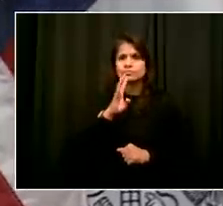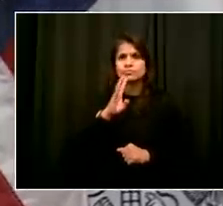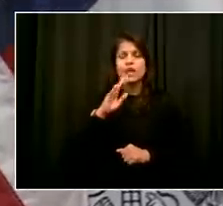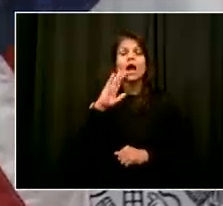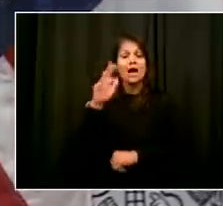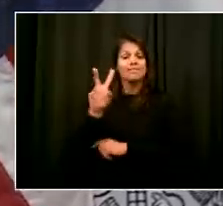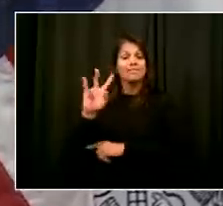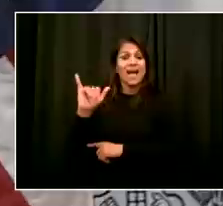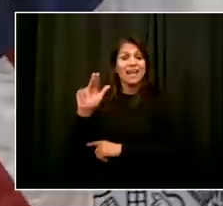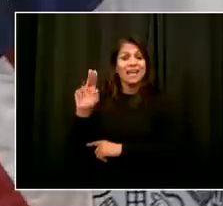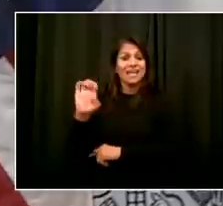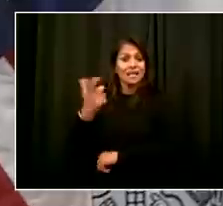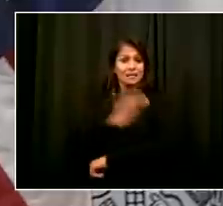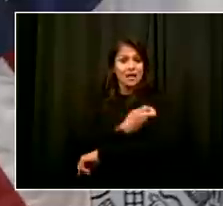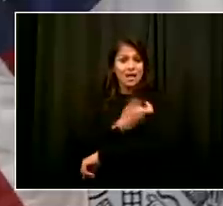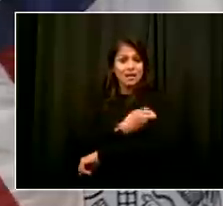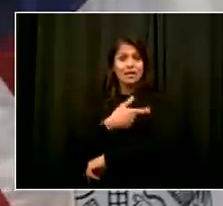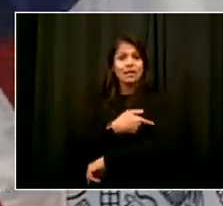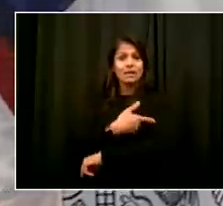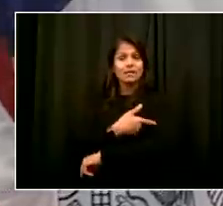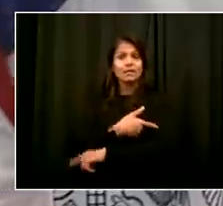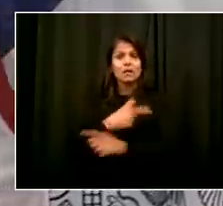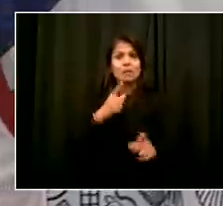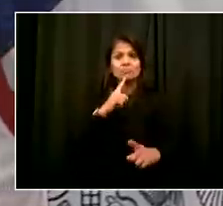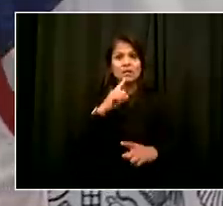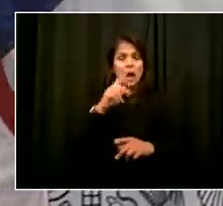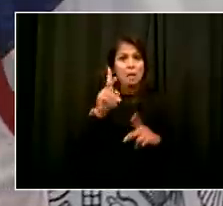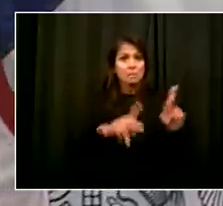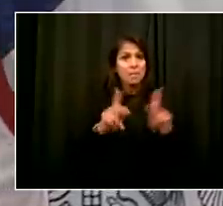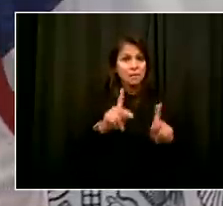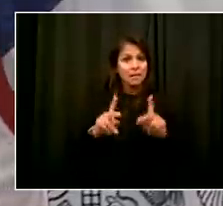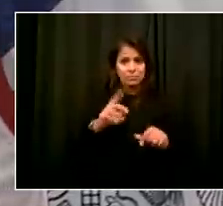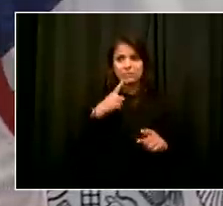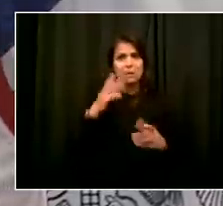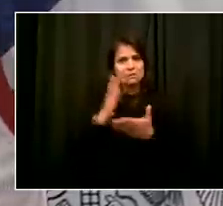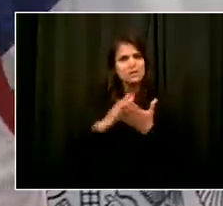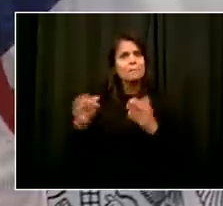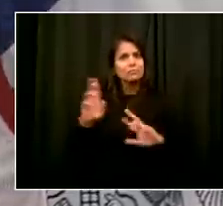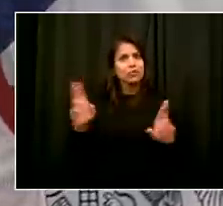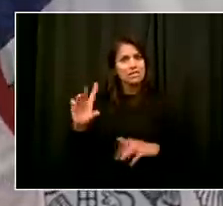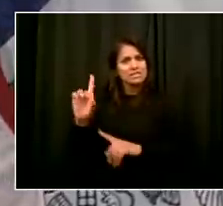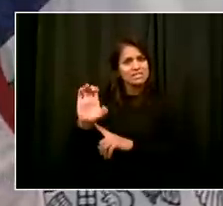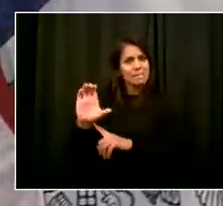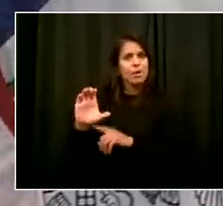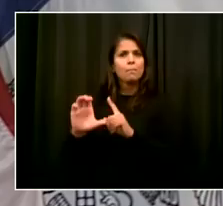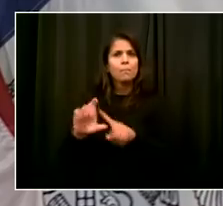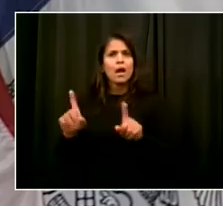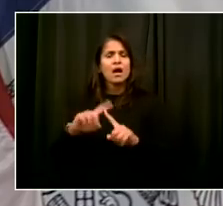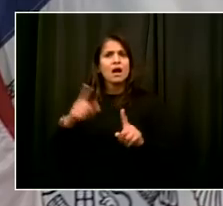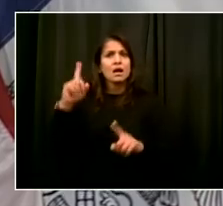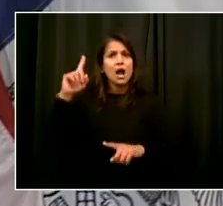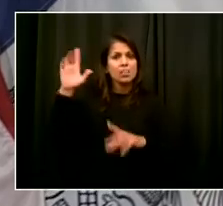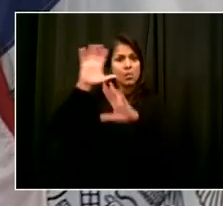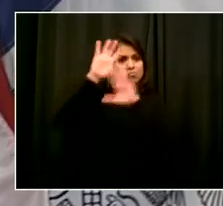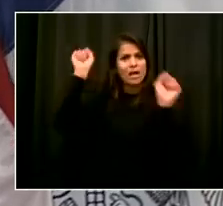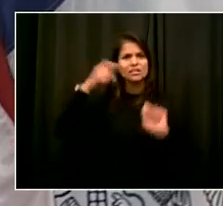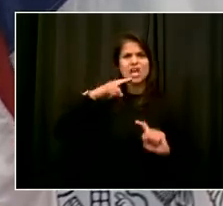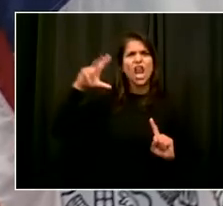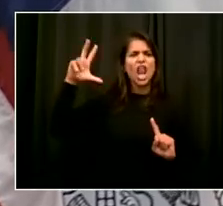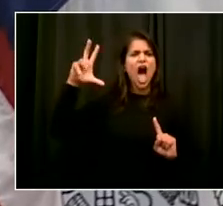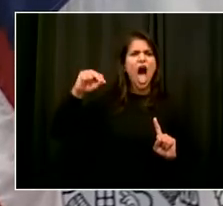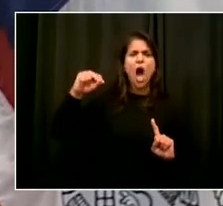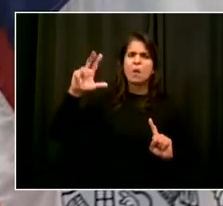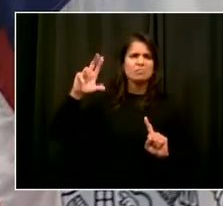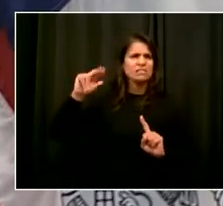because of his kind of reservation. Do you think it's going to be in impact on the New York State and